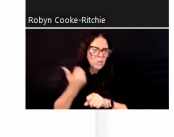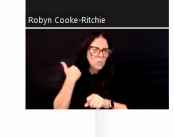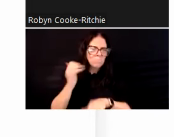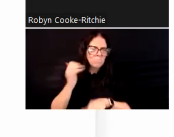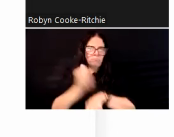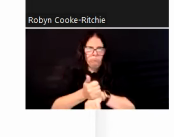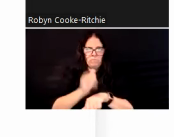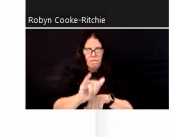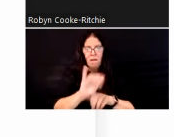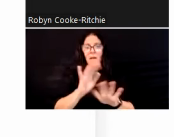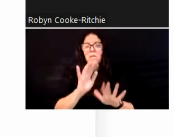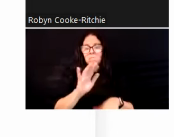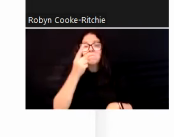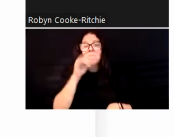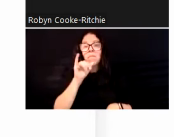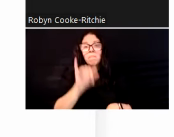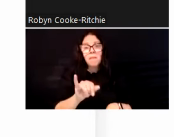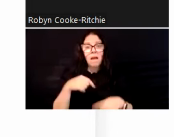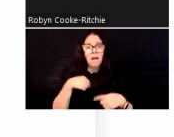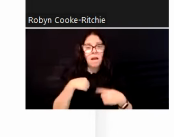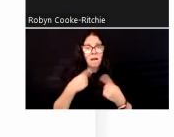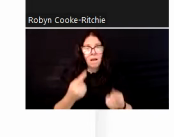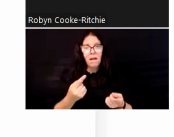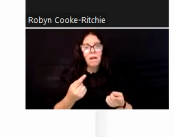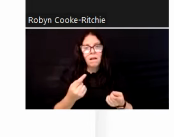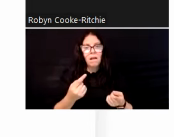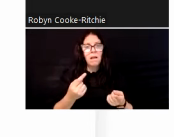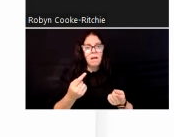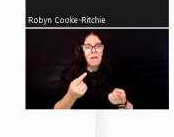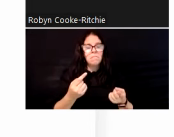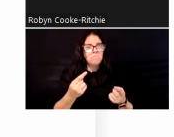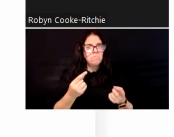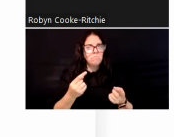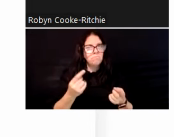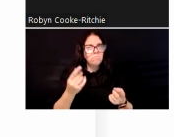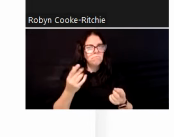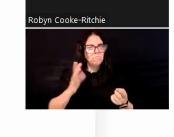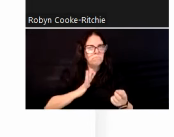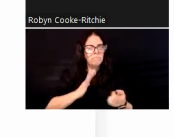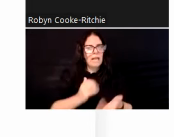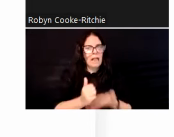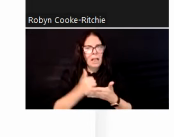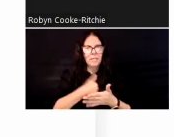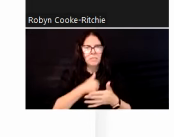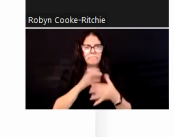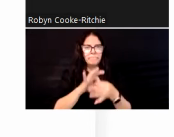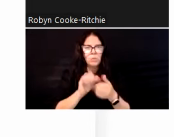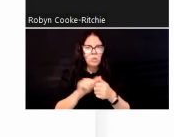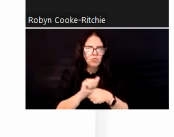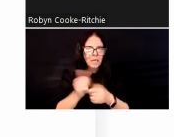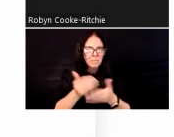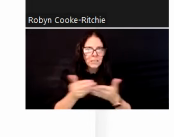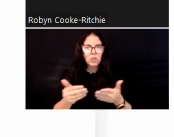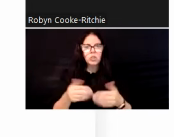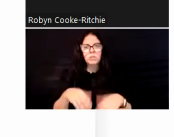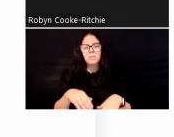been helpful in some ways in obtaining training materials and resources, and certainly